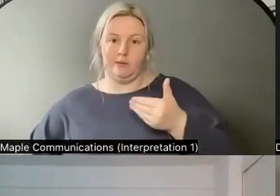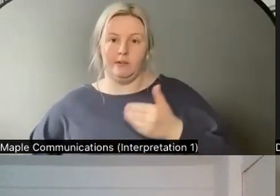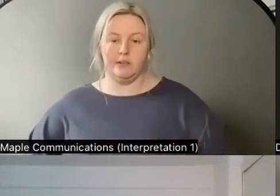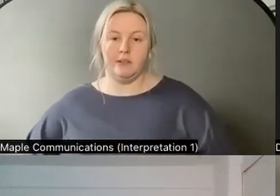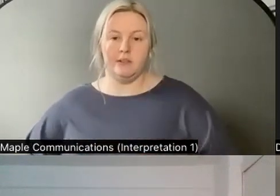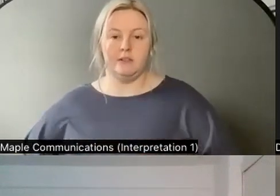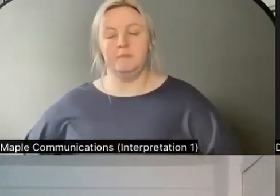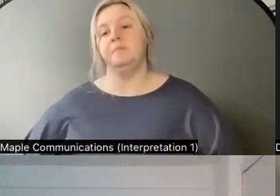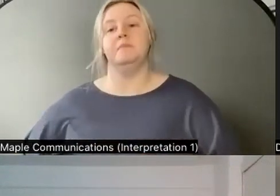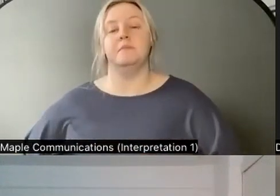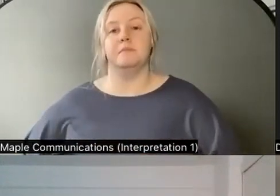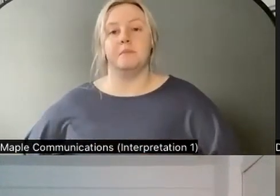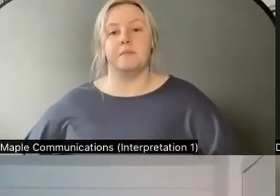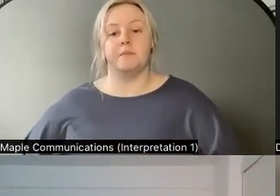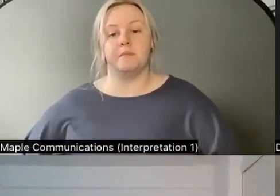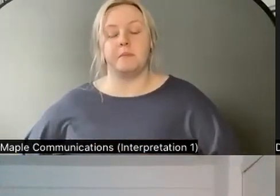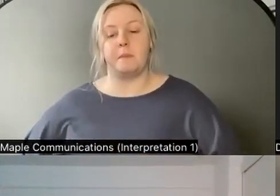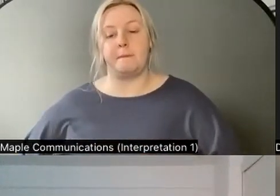I think it speaks a lot to